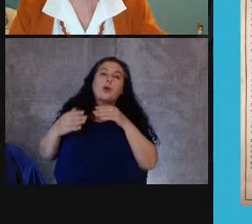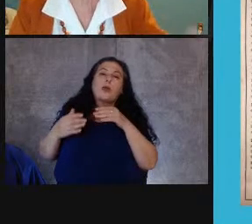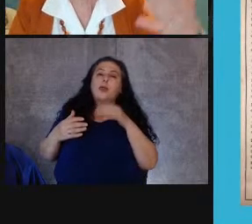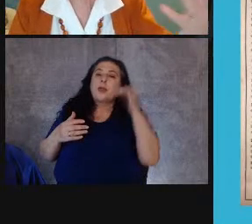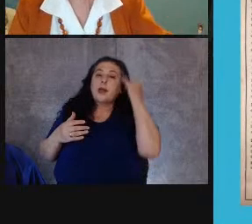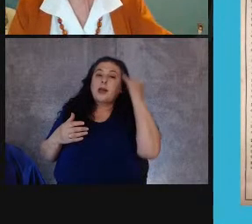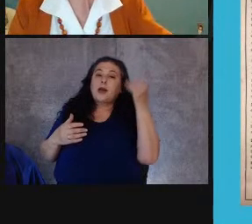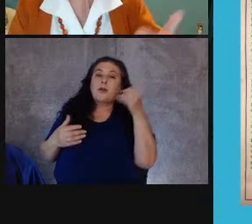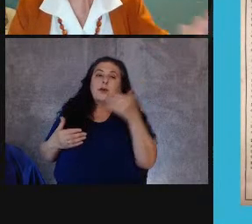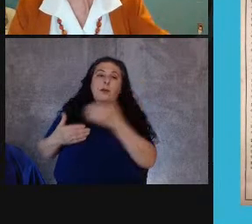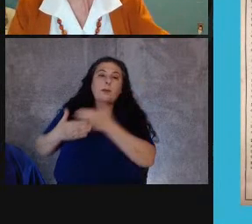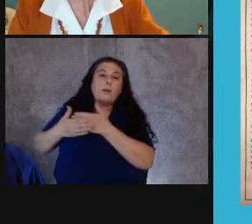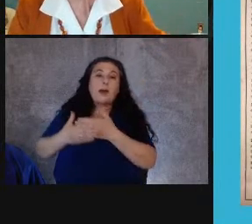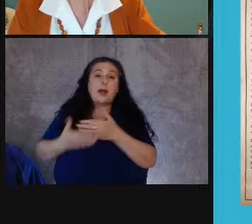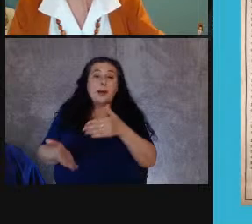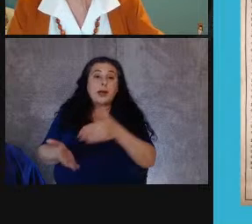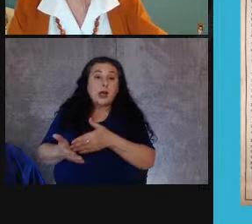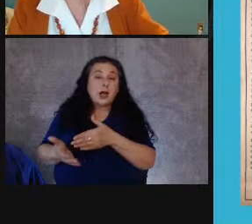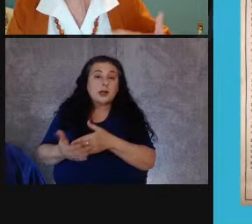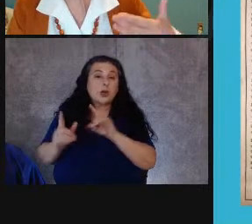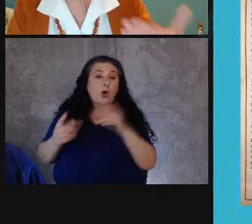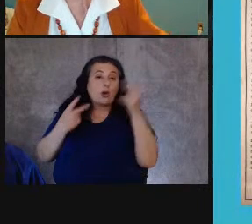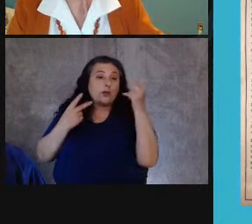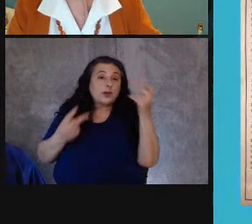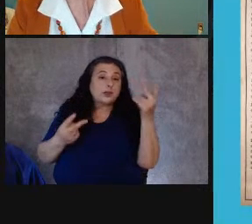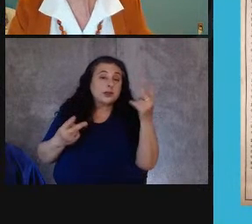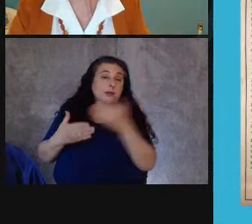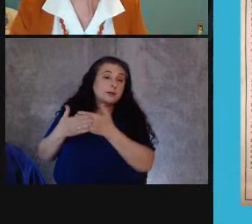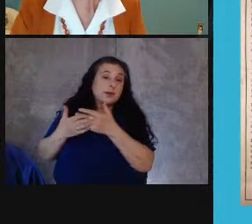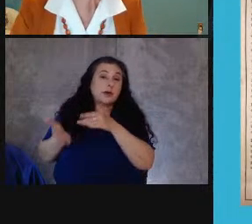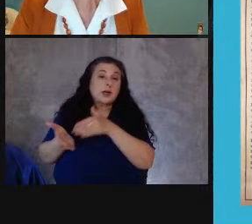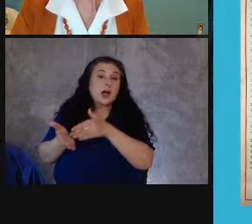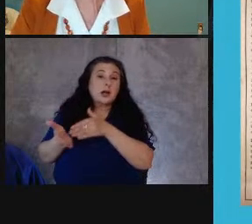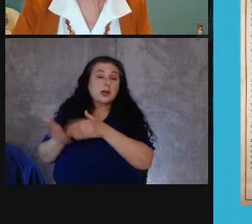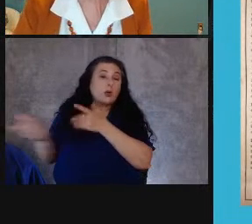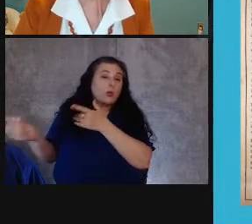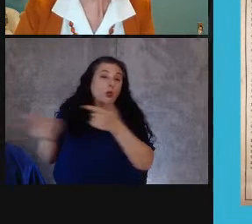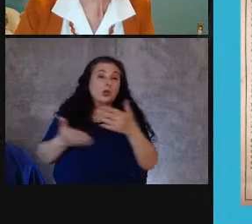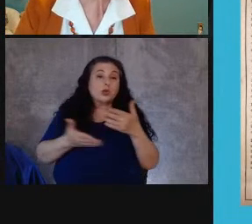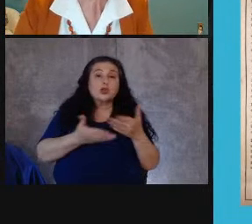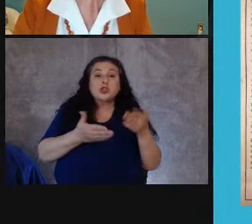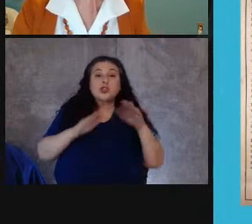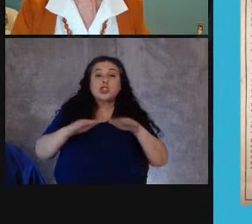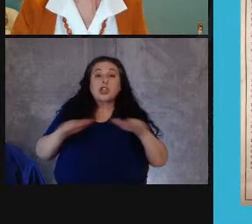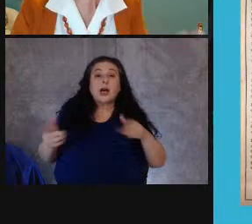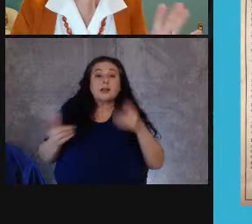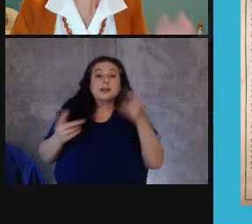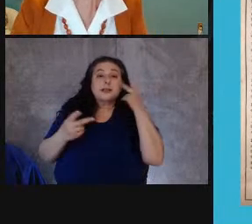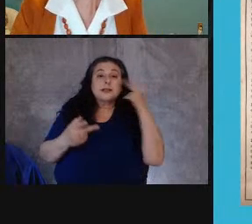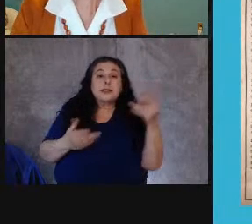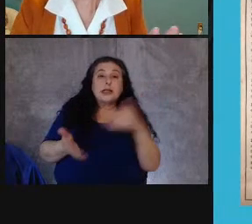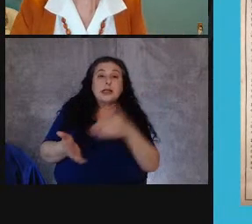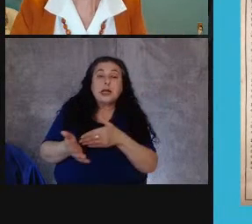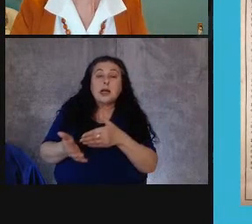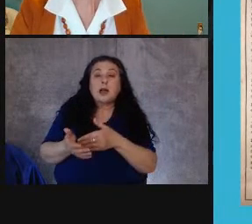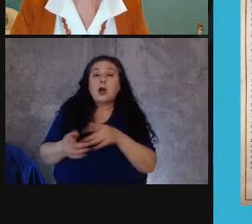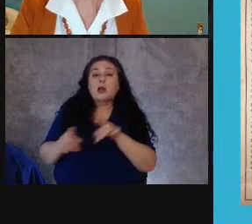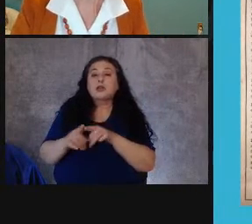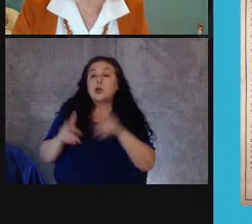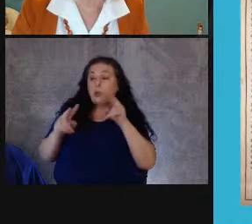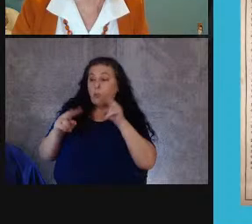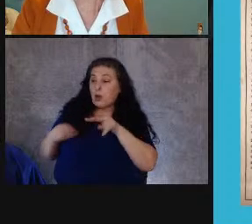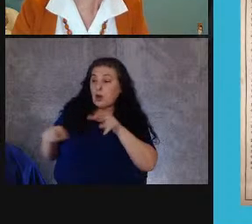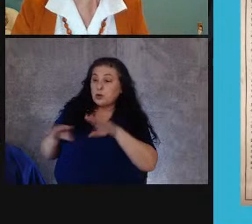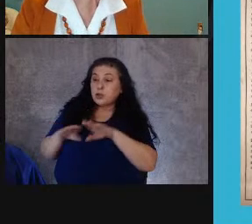just go and visit a pediatrician, bring your child in, and also with the idea that monitoring a